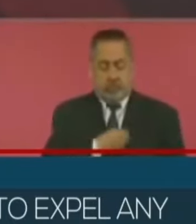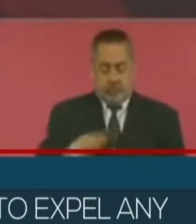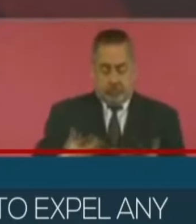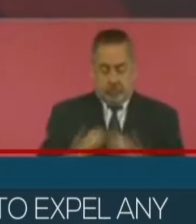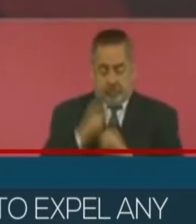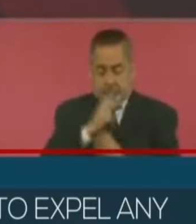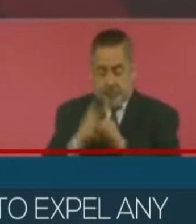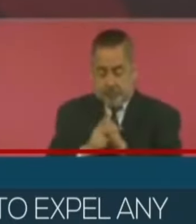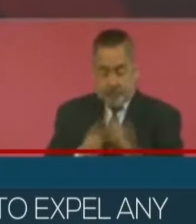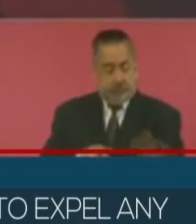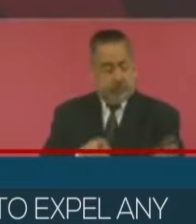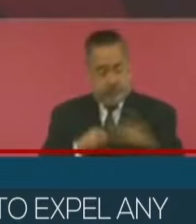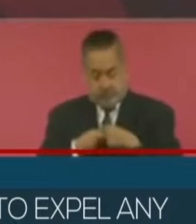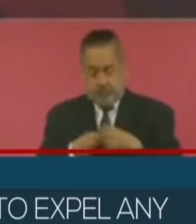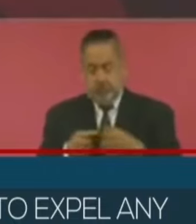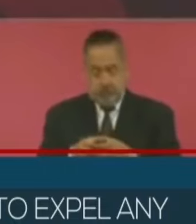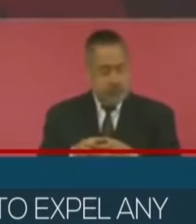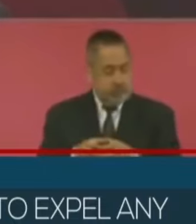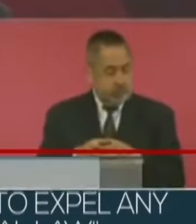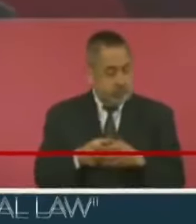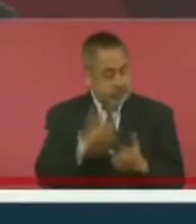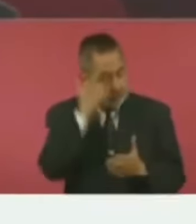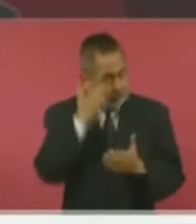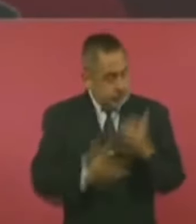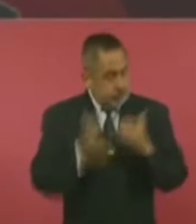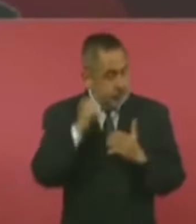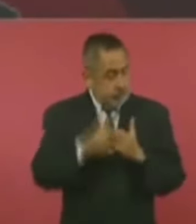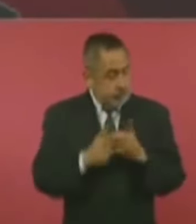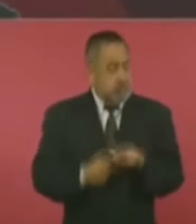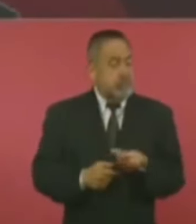to become a maxim.